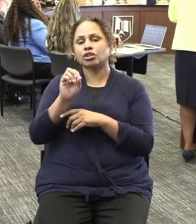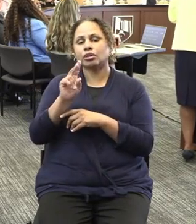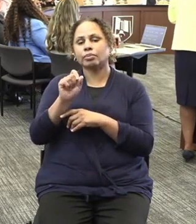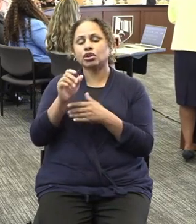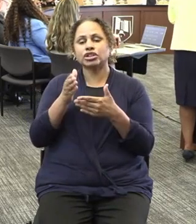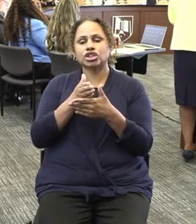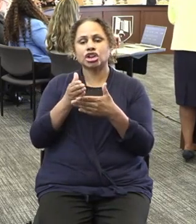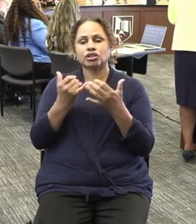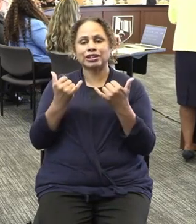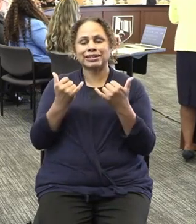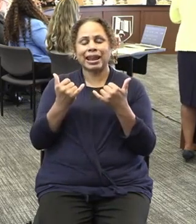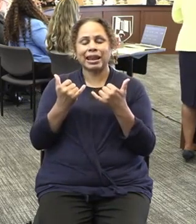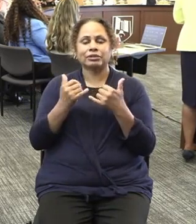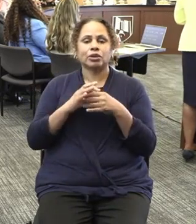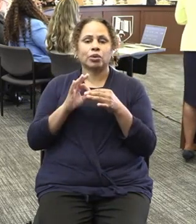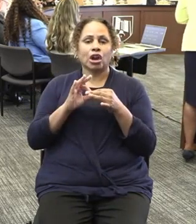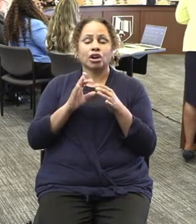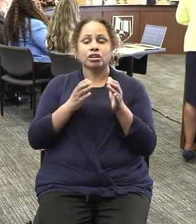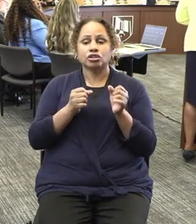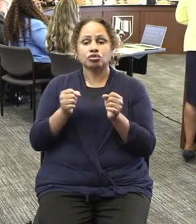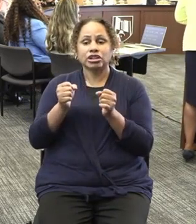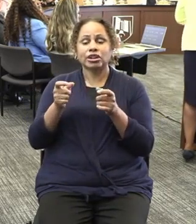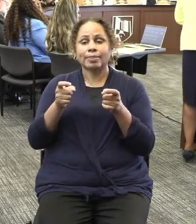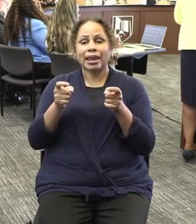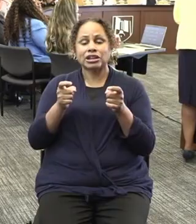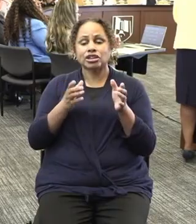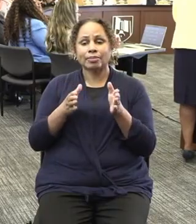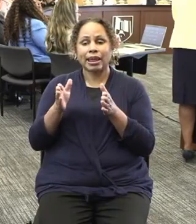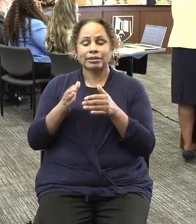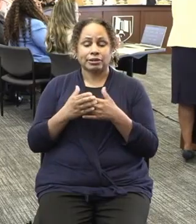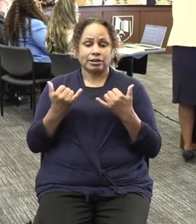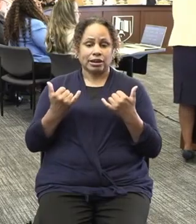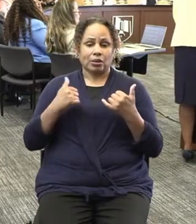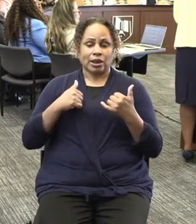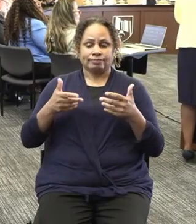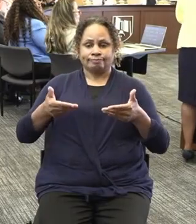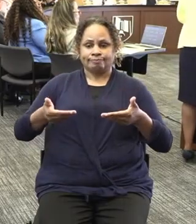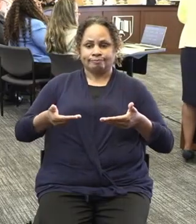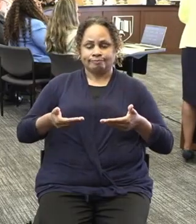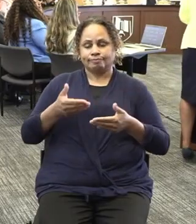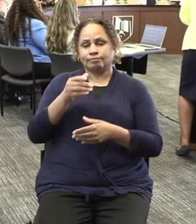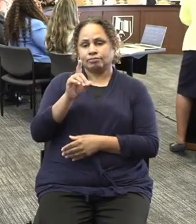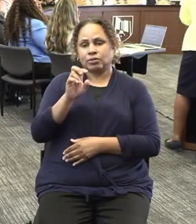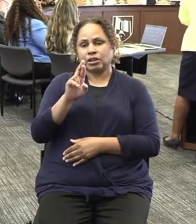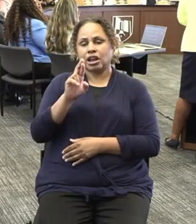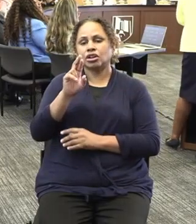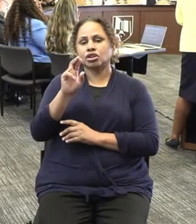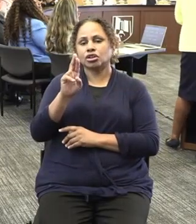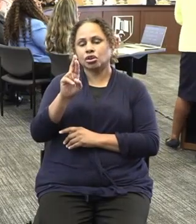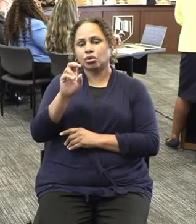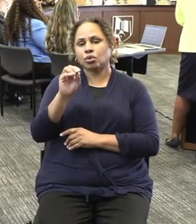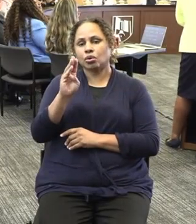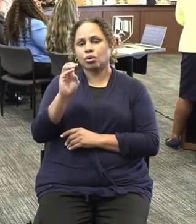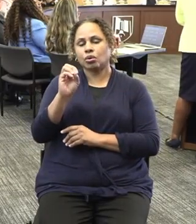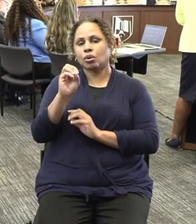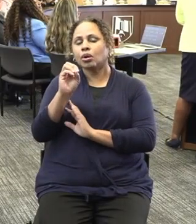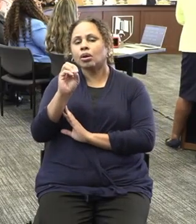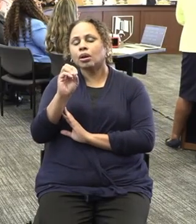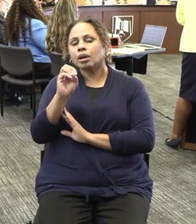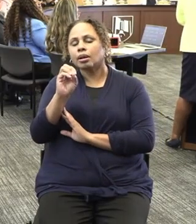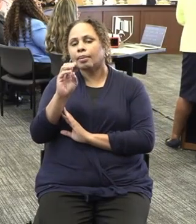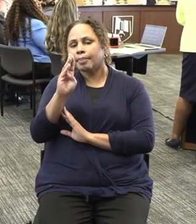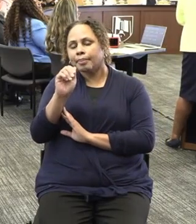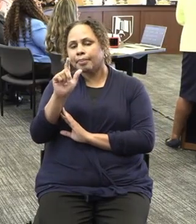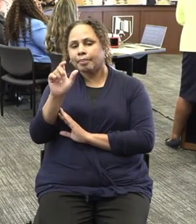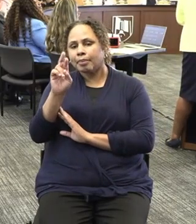So at this time, I would like to invite Robin Ballard, our Director of Marketing and Creative Services, to provide an overview of how